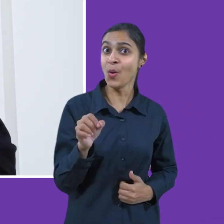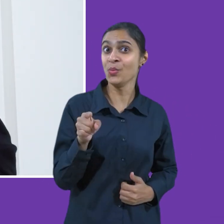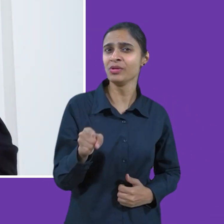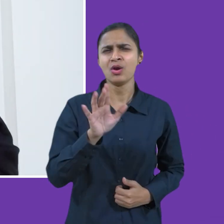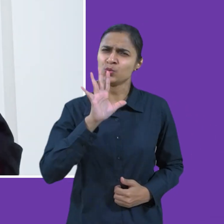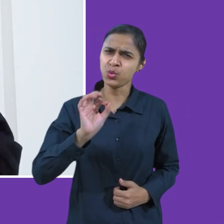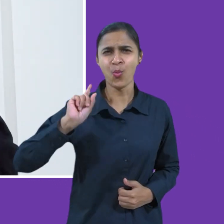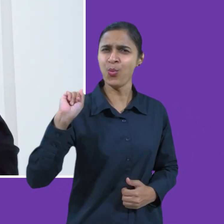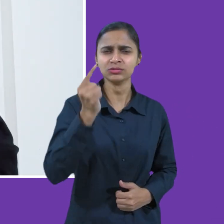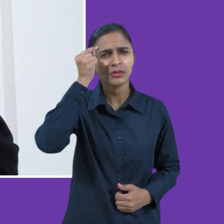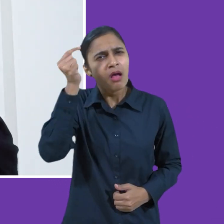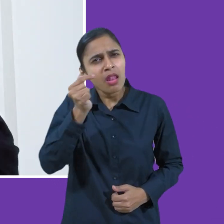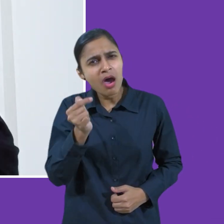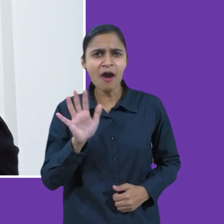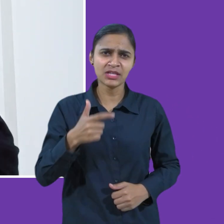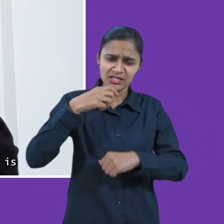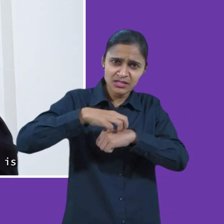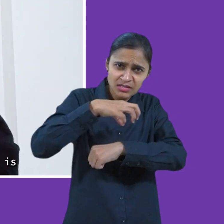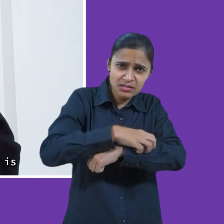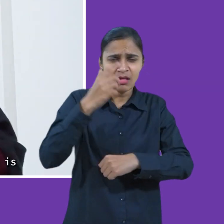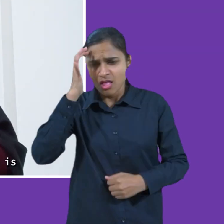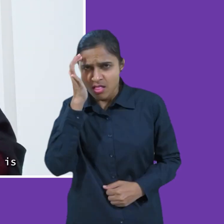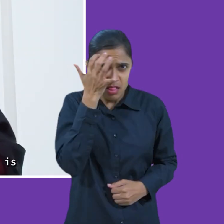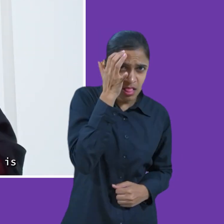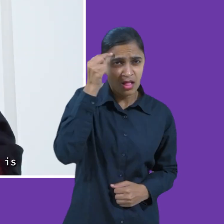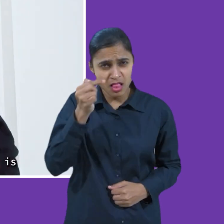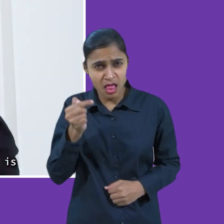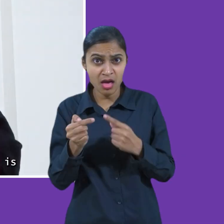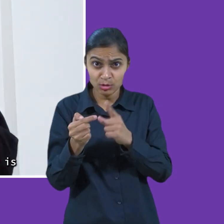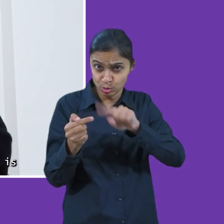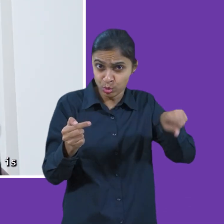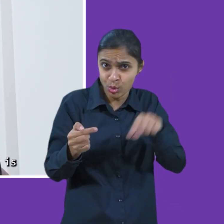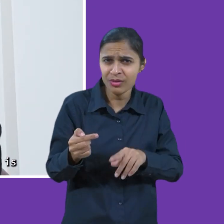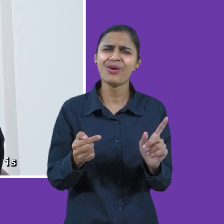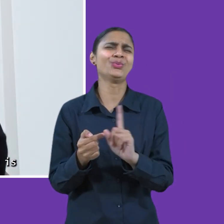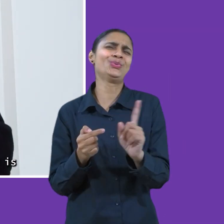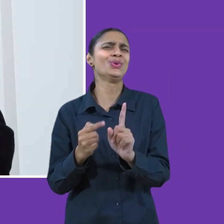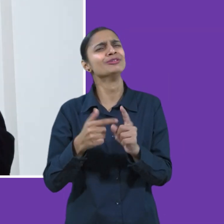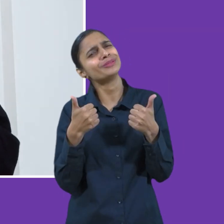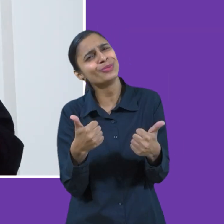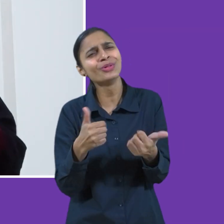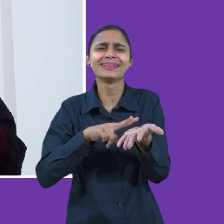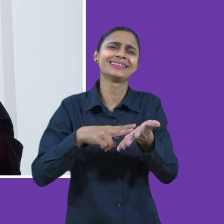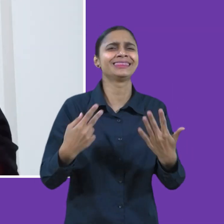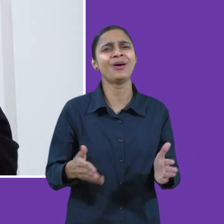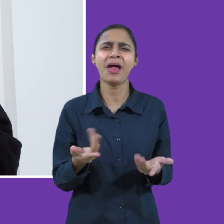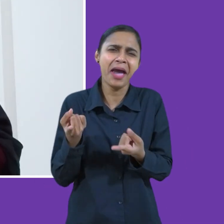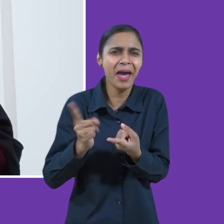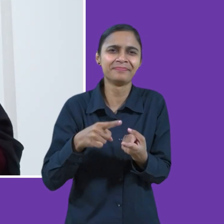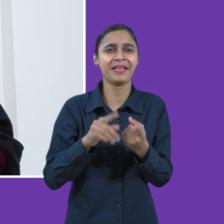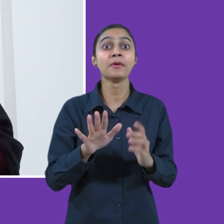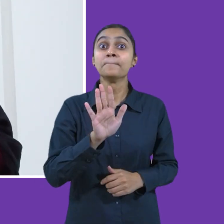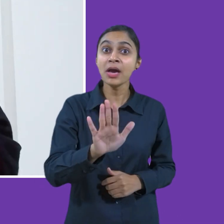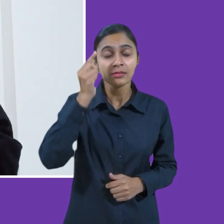feel negative. Even I feel very stressed like many times a day, but also like it's important to transfer